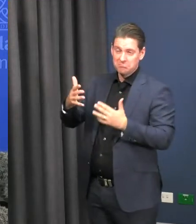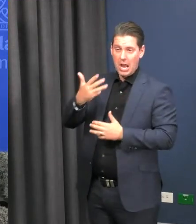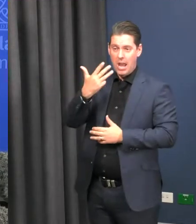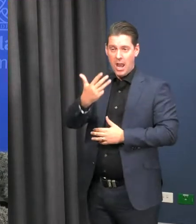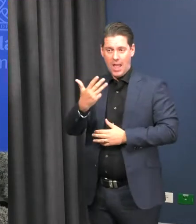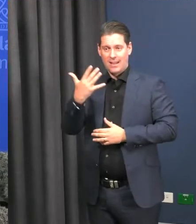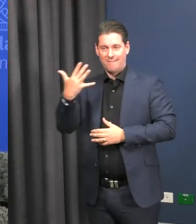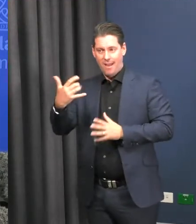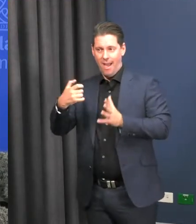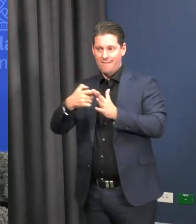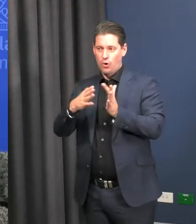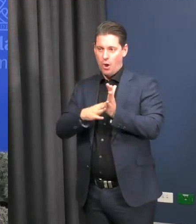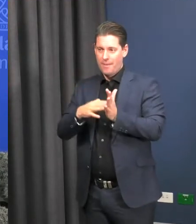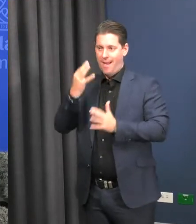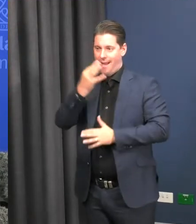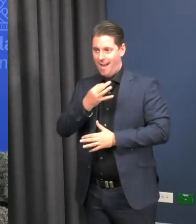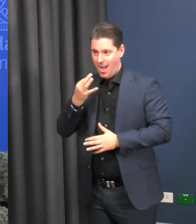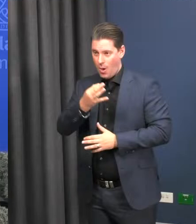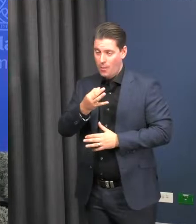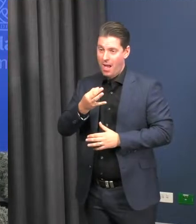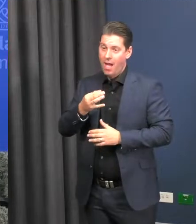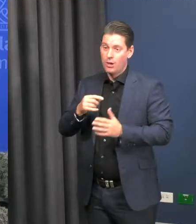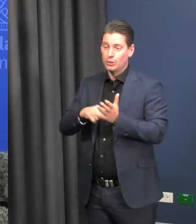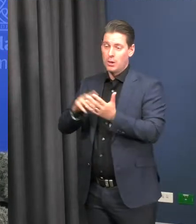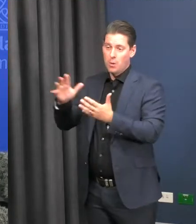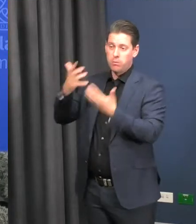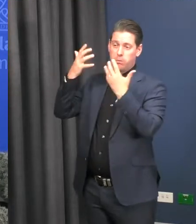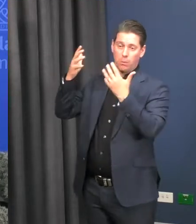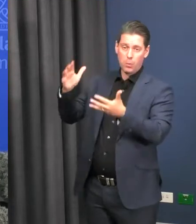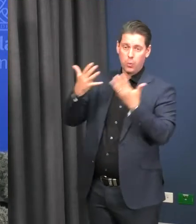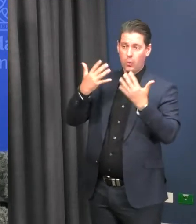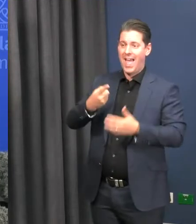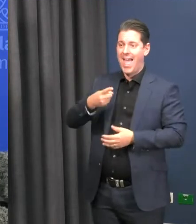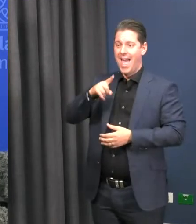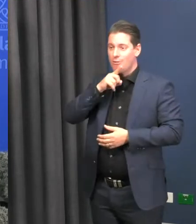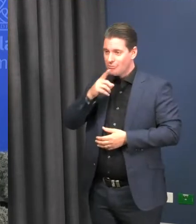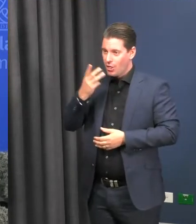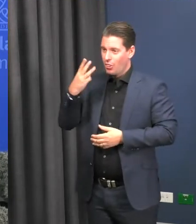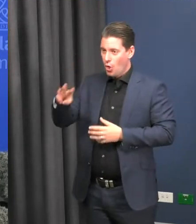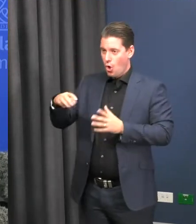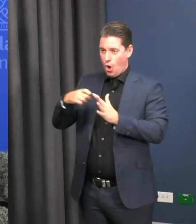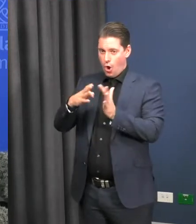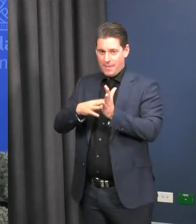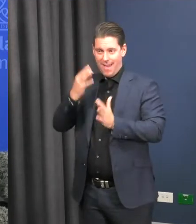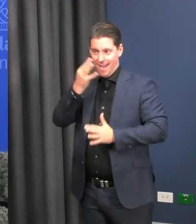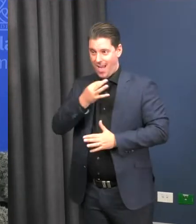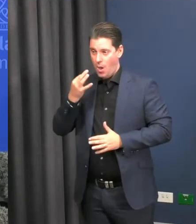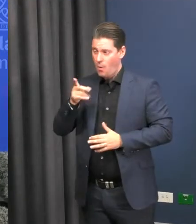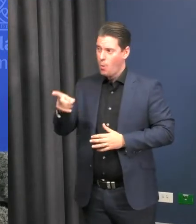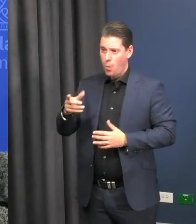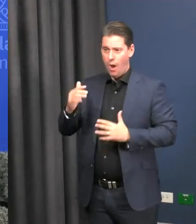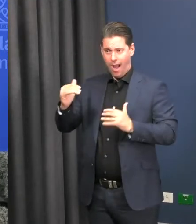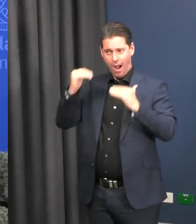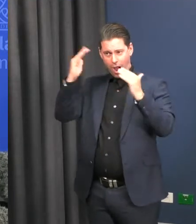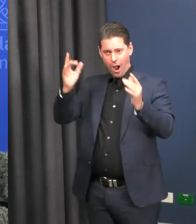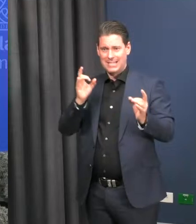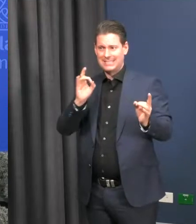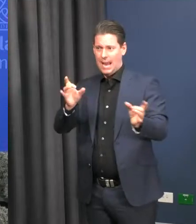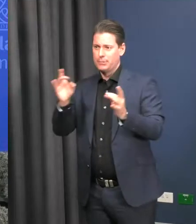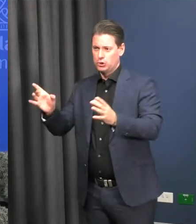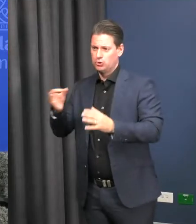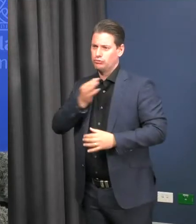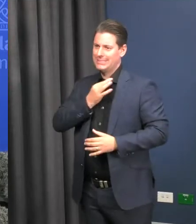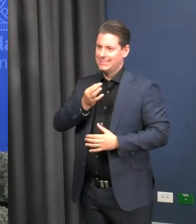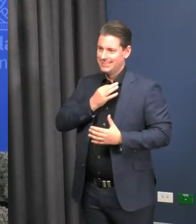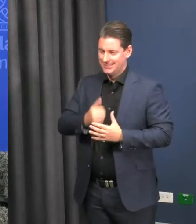per hour, with gusts up to 130 kilometres per hour. So that is destructive winds. And these will be concentrated around the